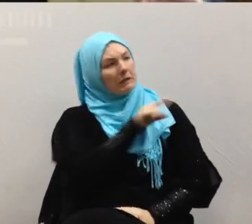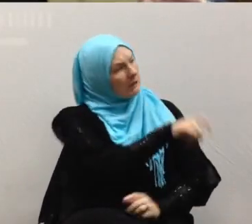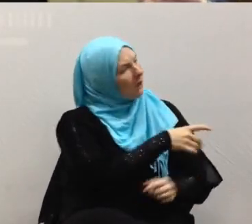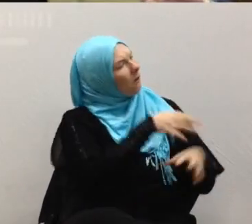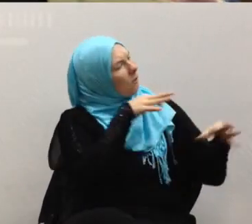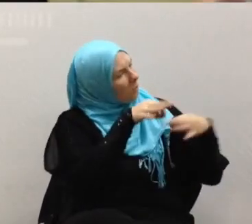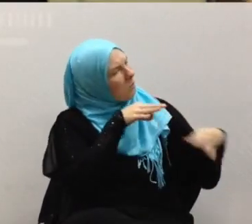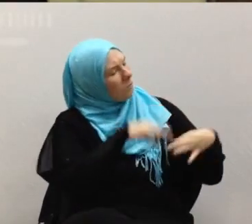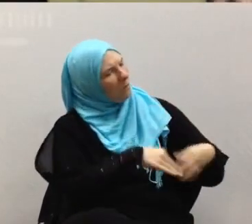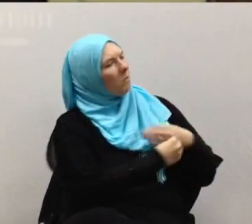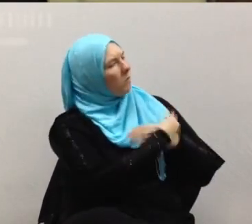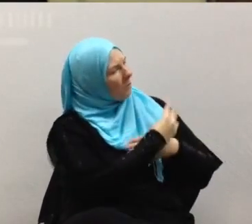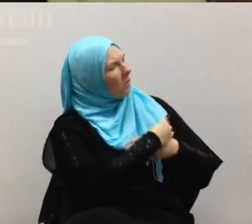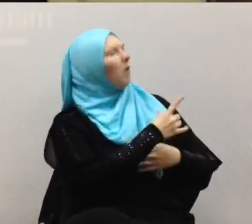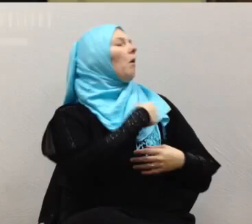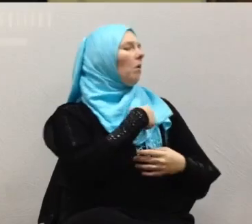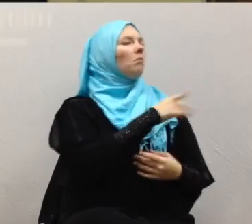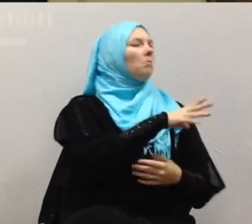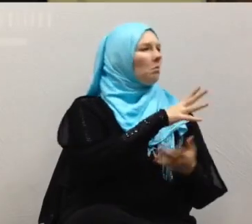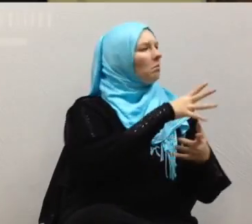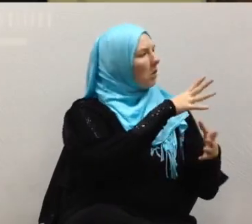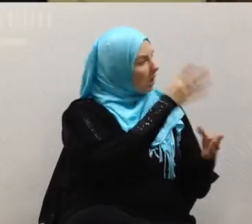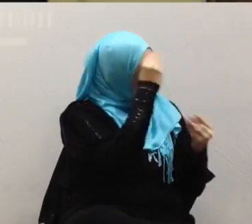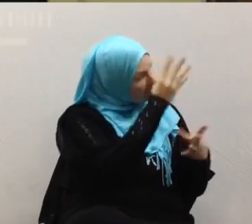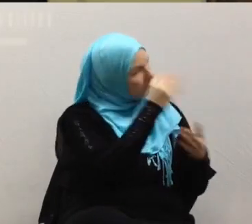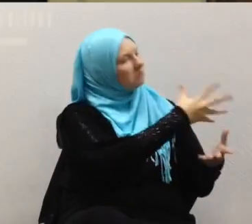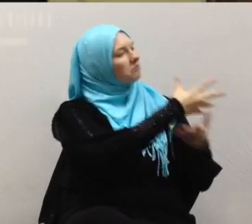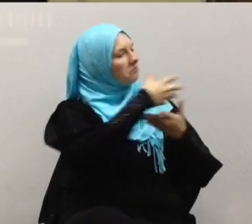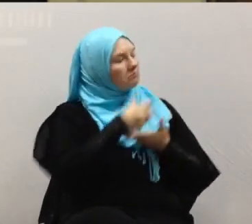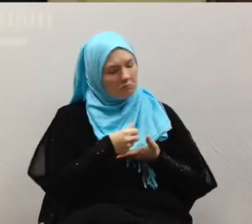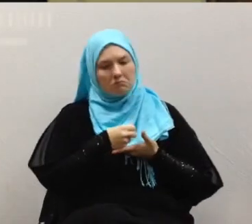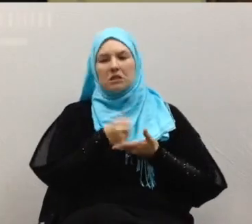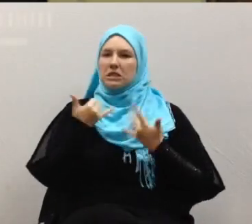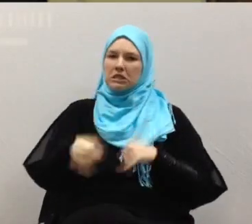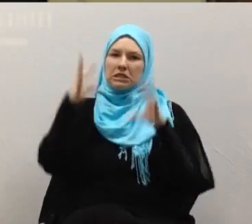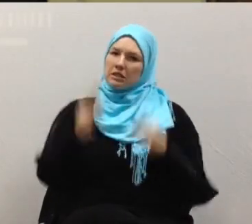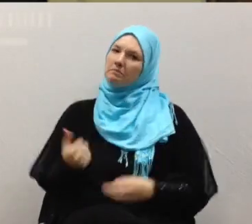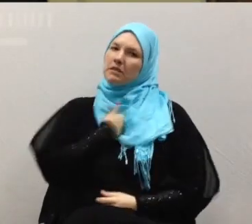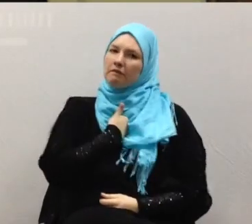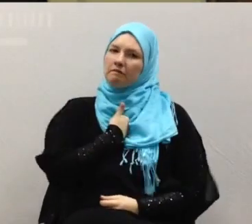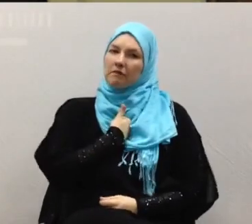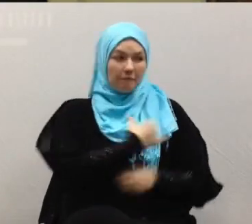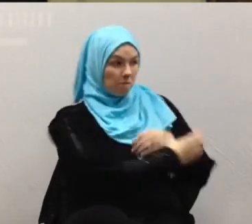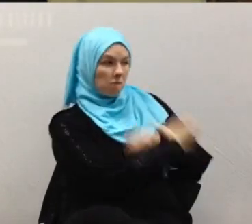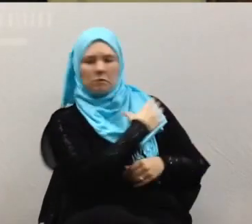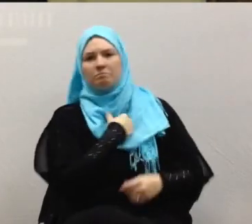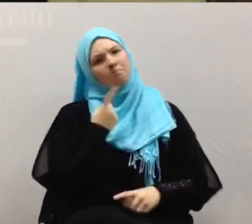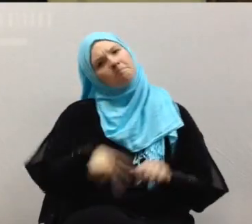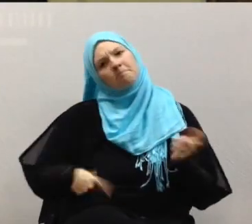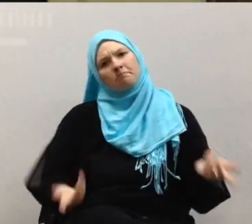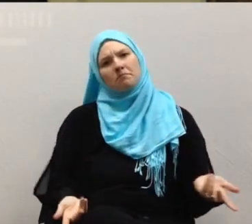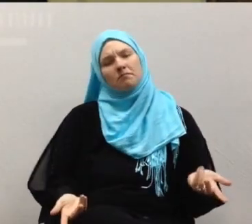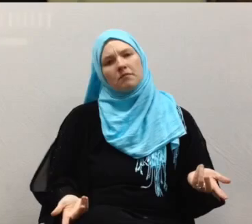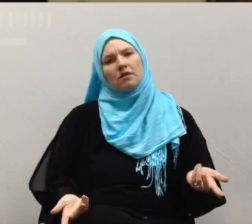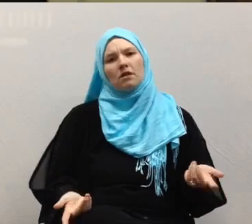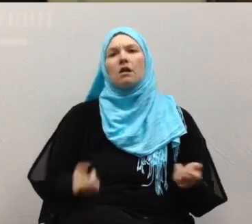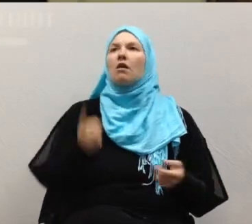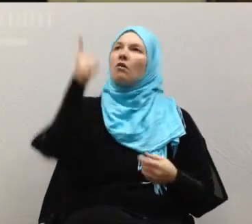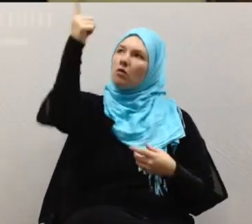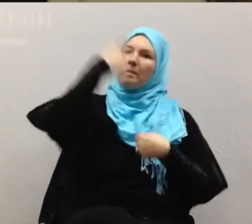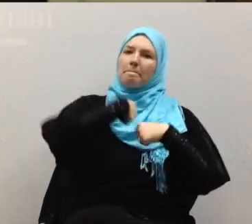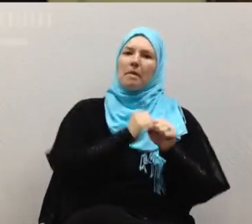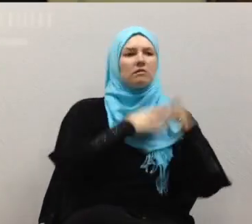your neighbor, independent from each other. So because Allah created us as individual persons